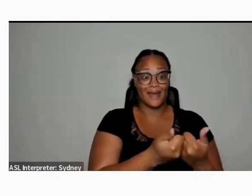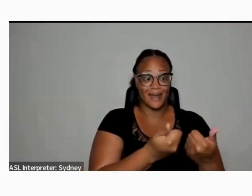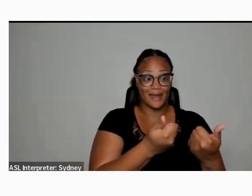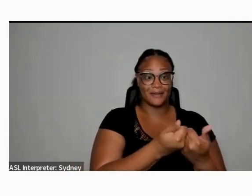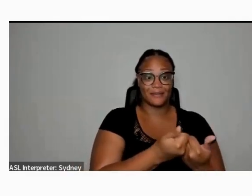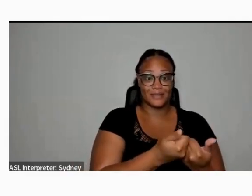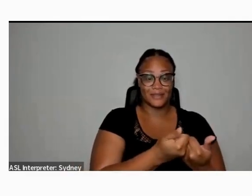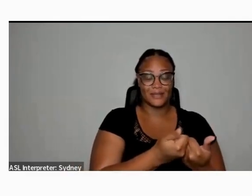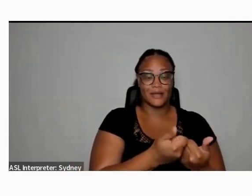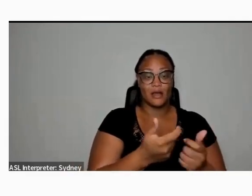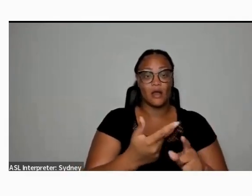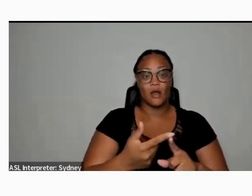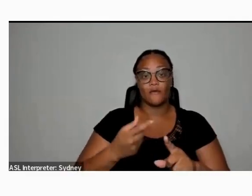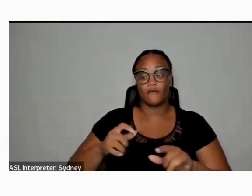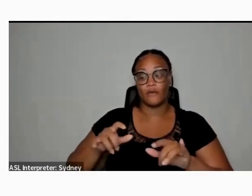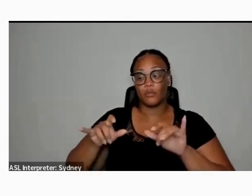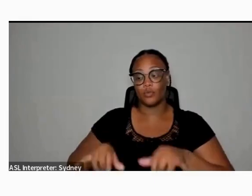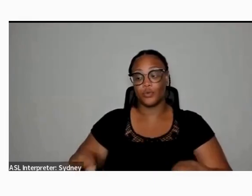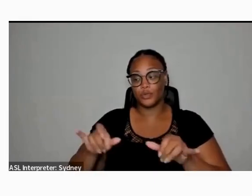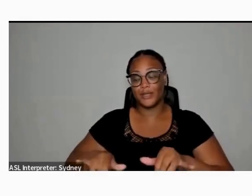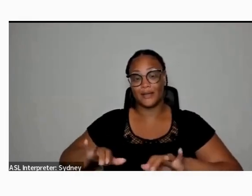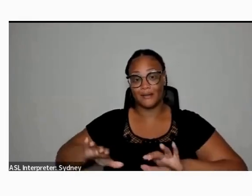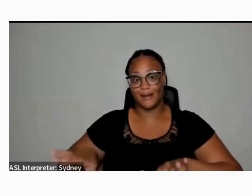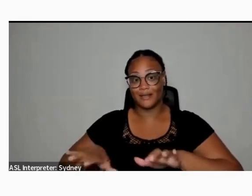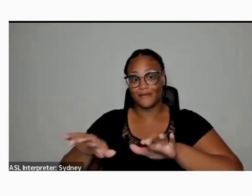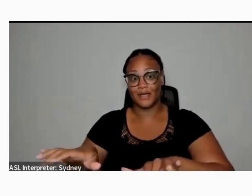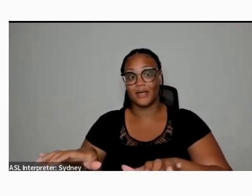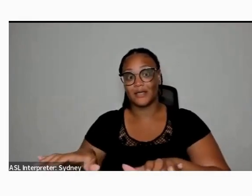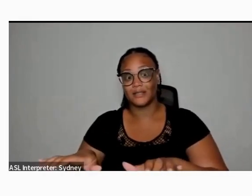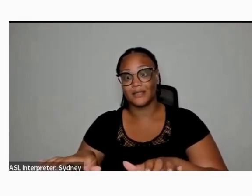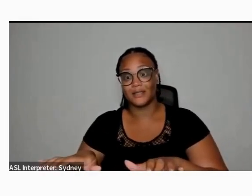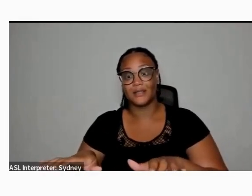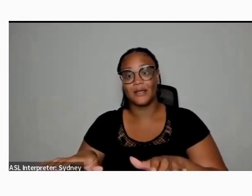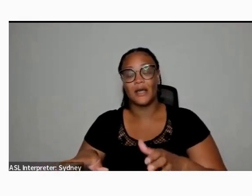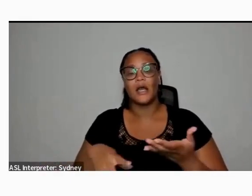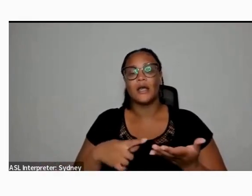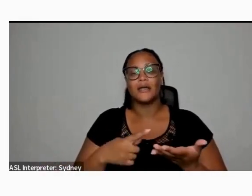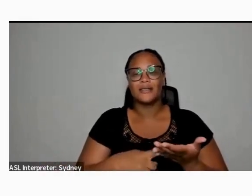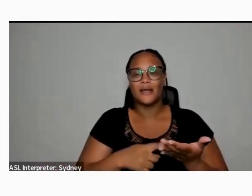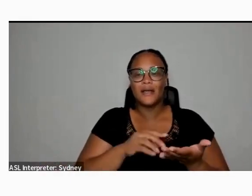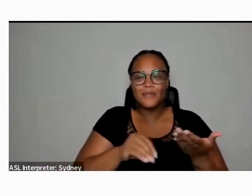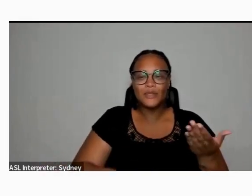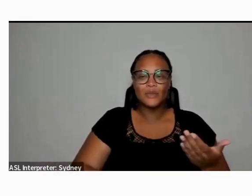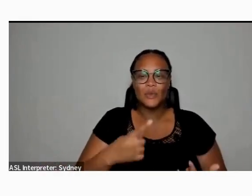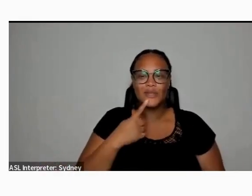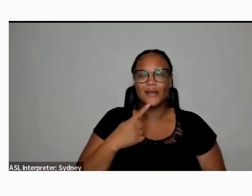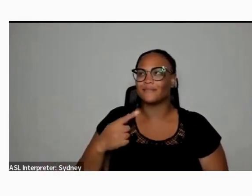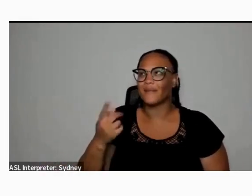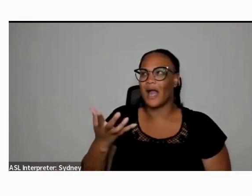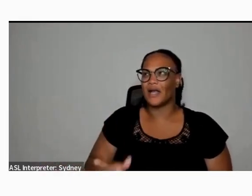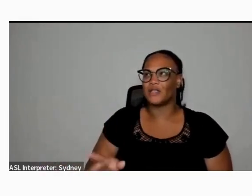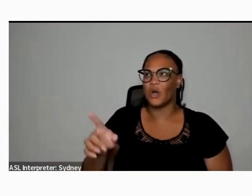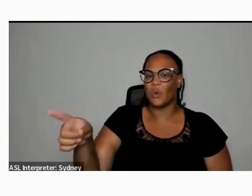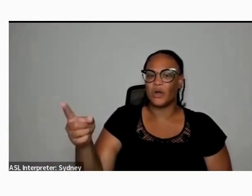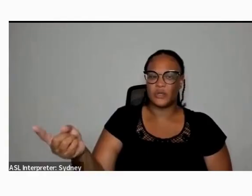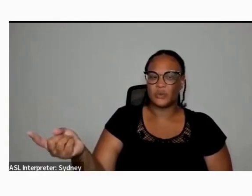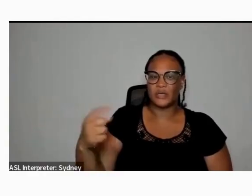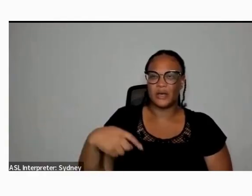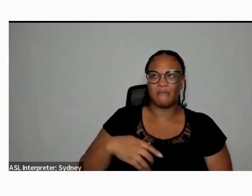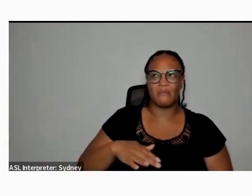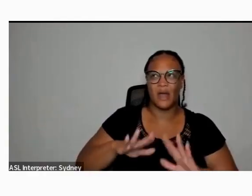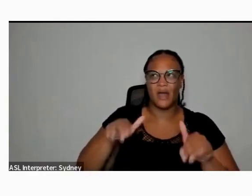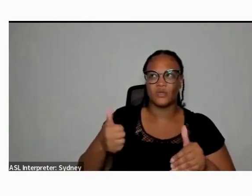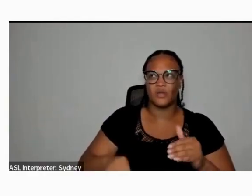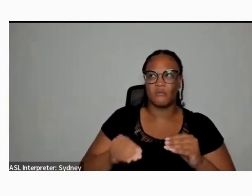some of my students have done a few home visits, and one of my students says, I don't want you to come to my house again because my mother made me have a chore